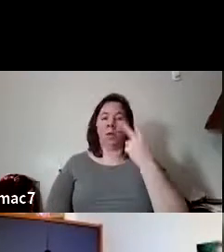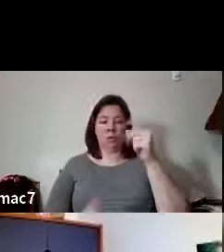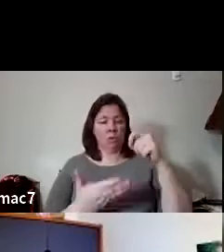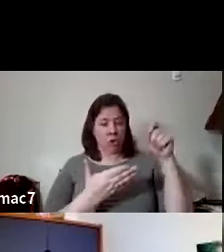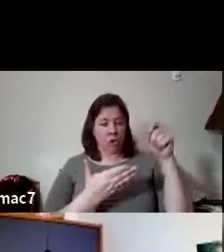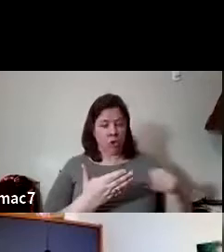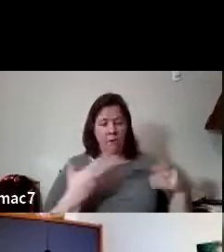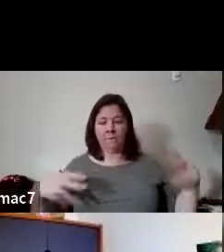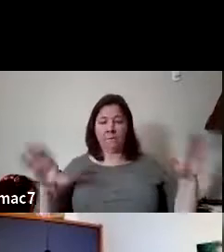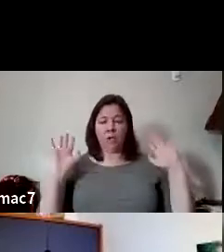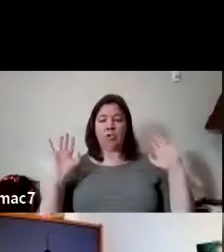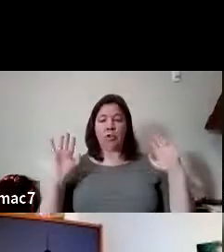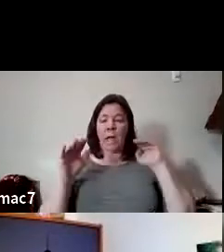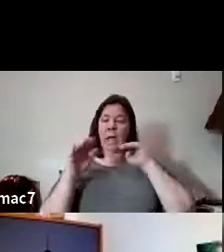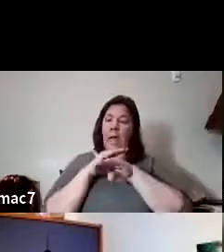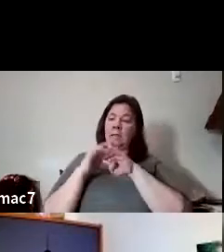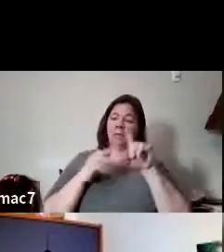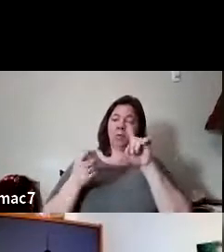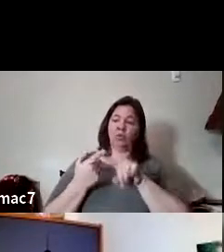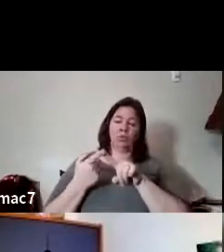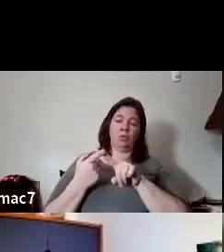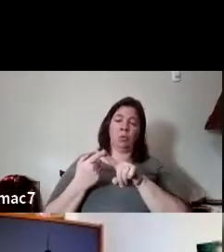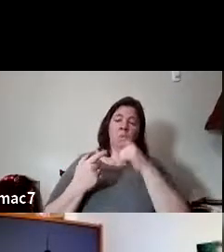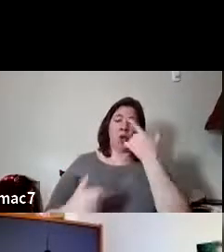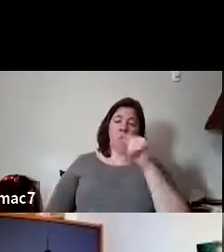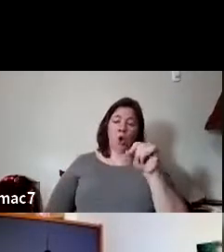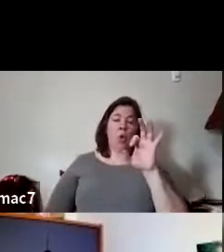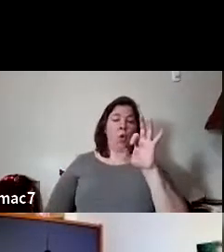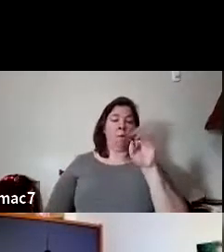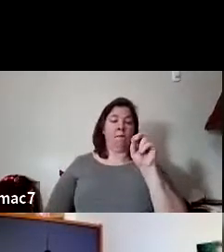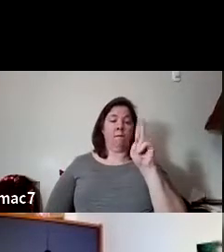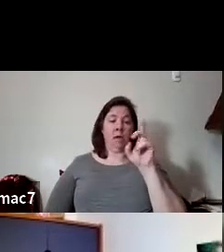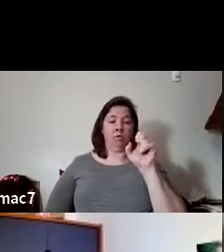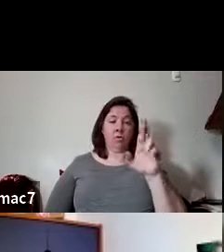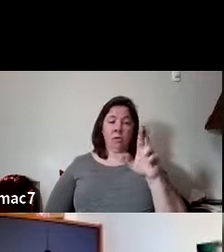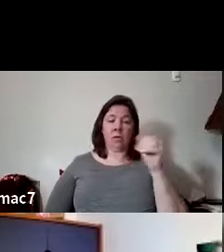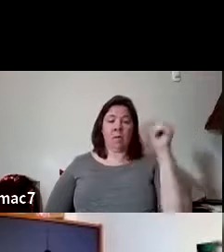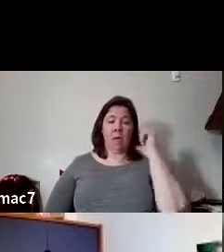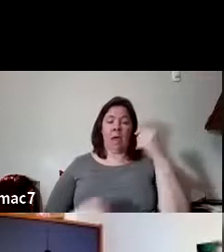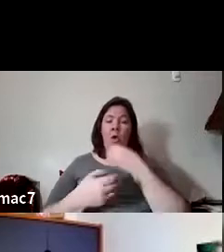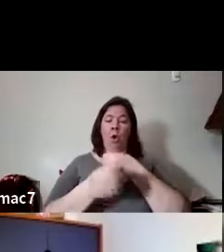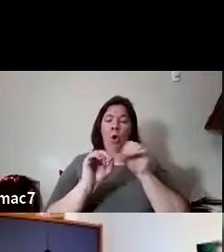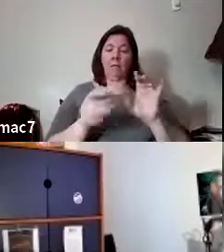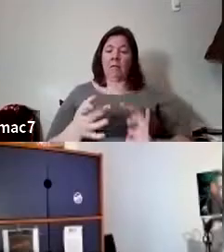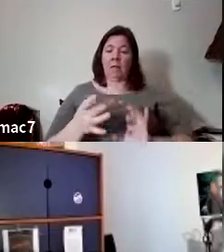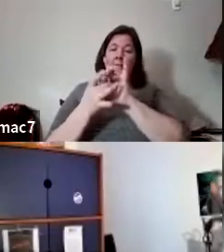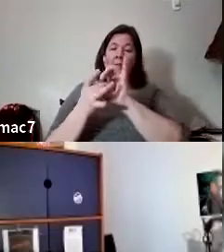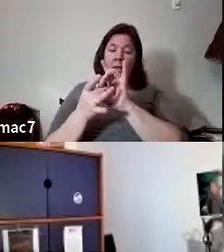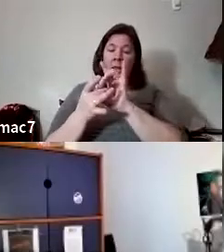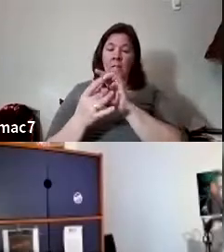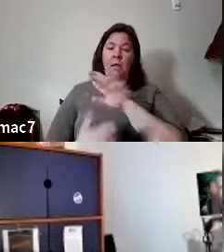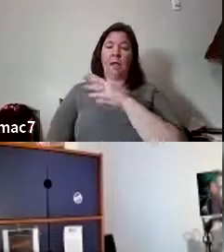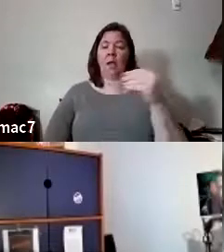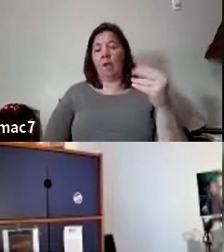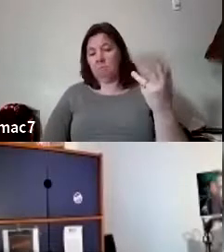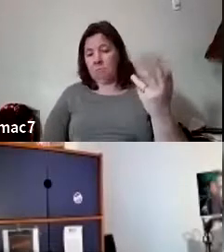boxes, and then you will have access to the GoFounders back office, where you will get your links and